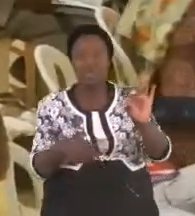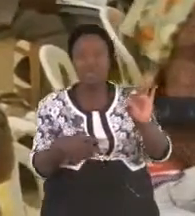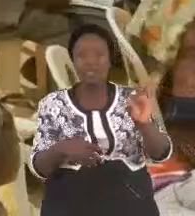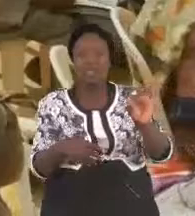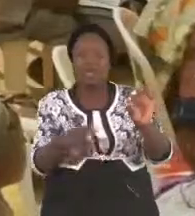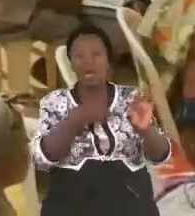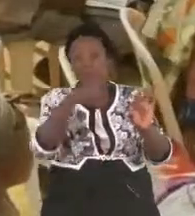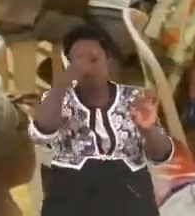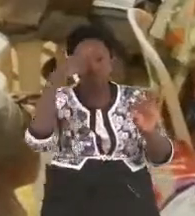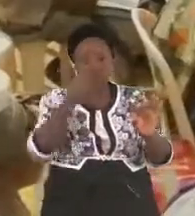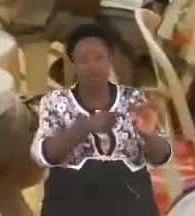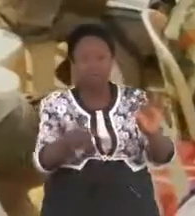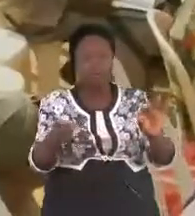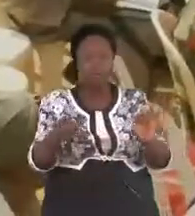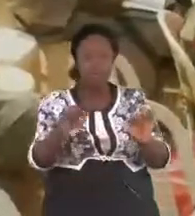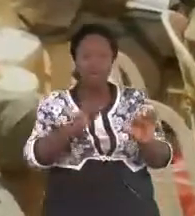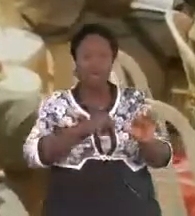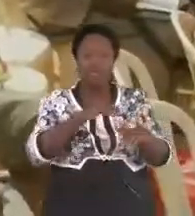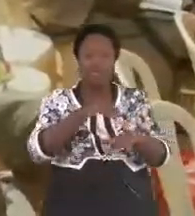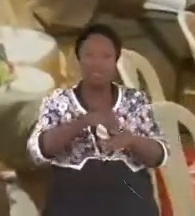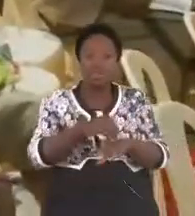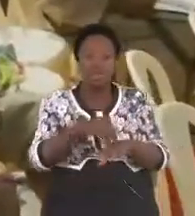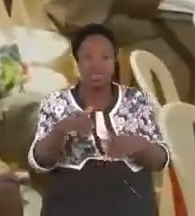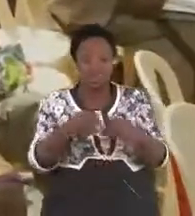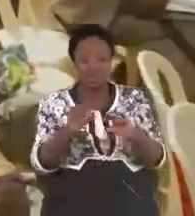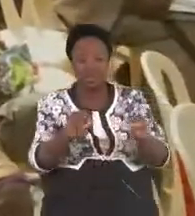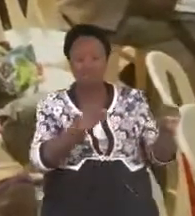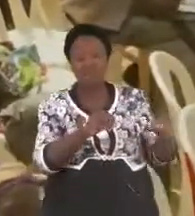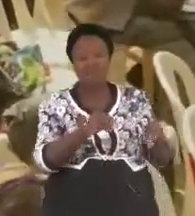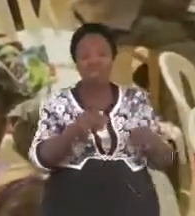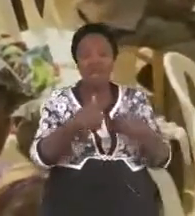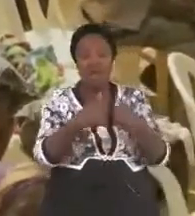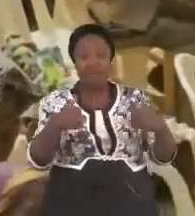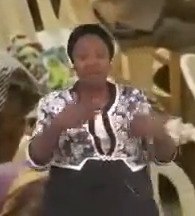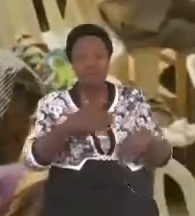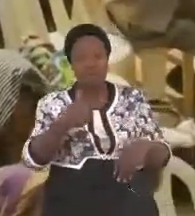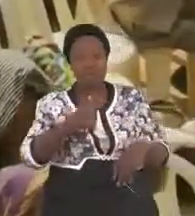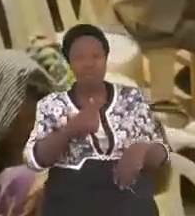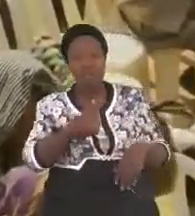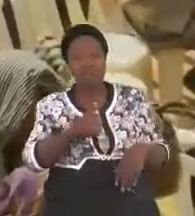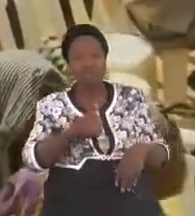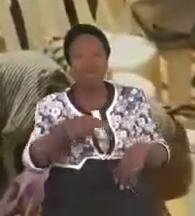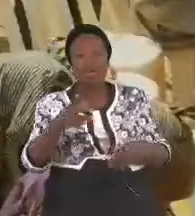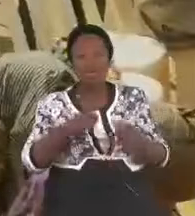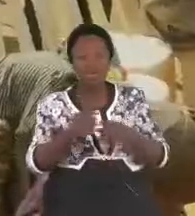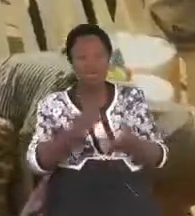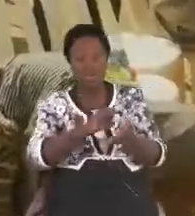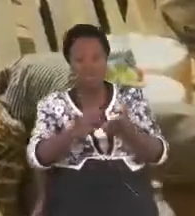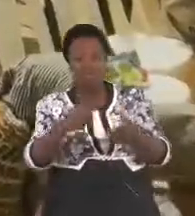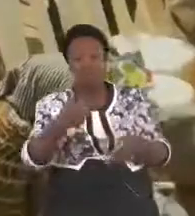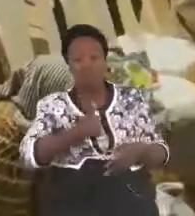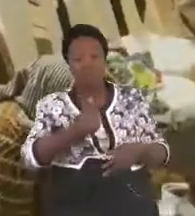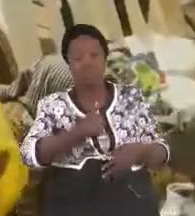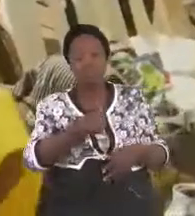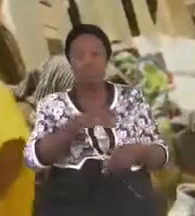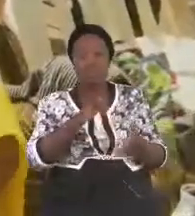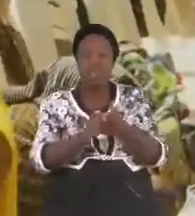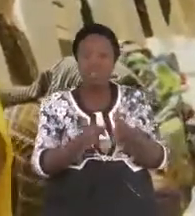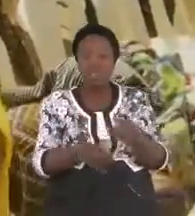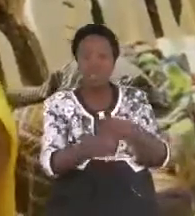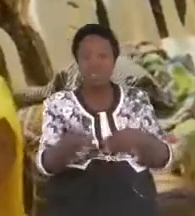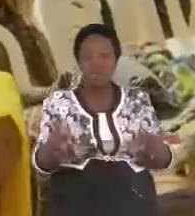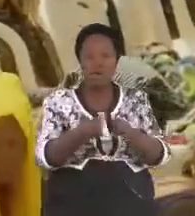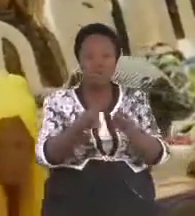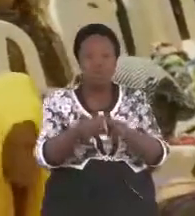sakes I set apart myself, I sanctify myself, that they also might be sanctified through